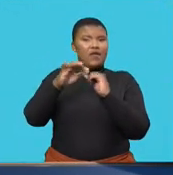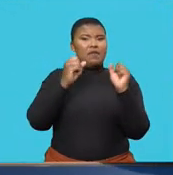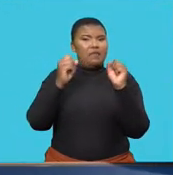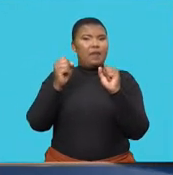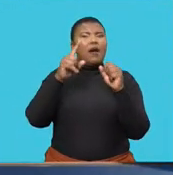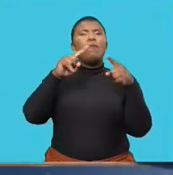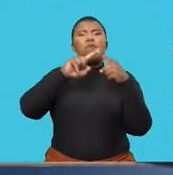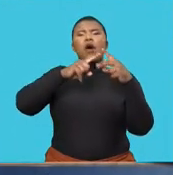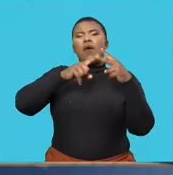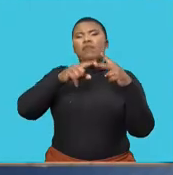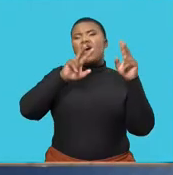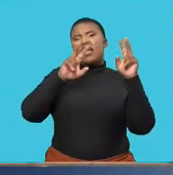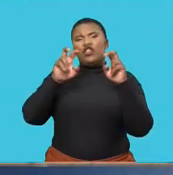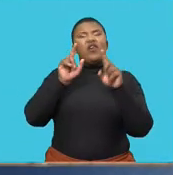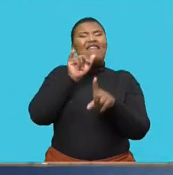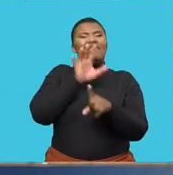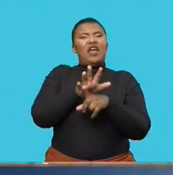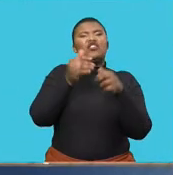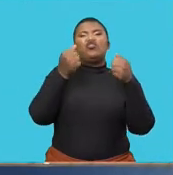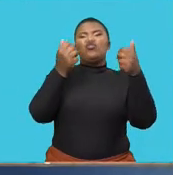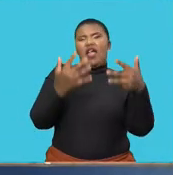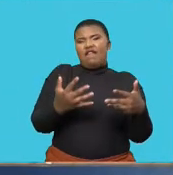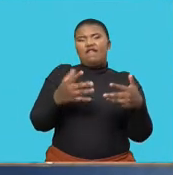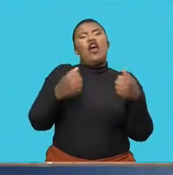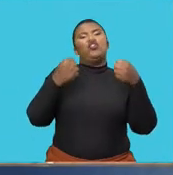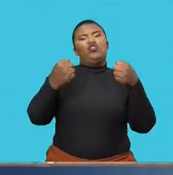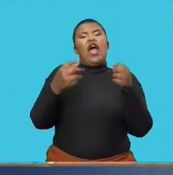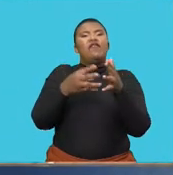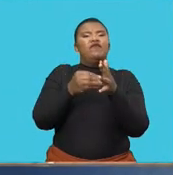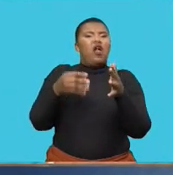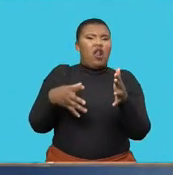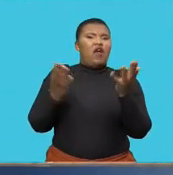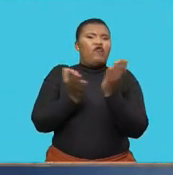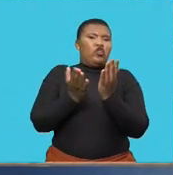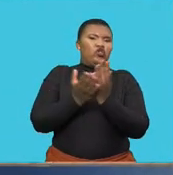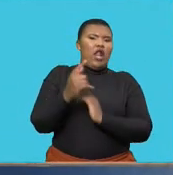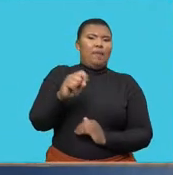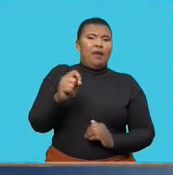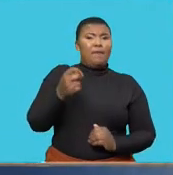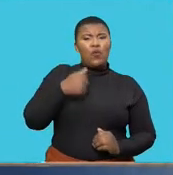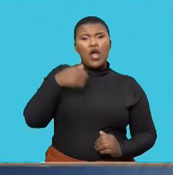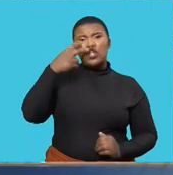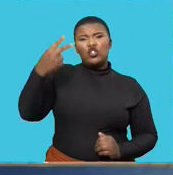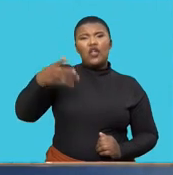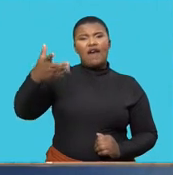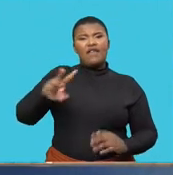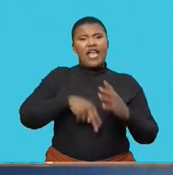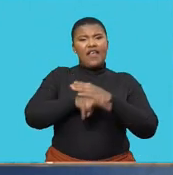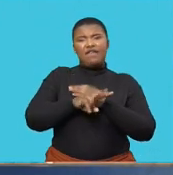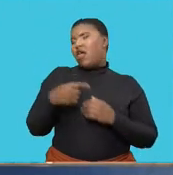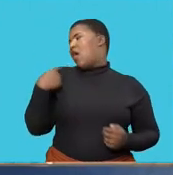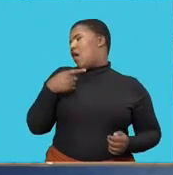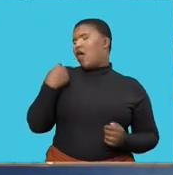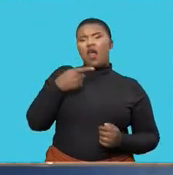are affecting the drivers who are particularly driving school learners. You know, we did see a video that was trending a few days